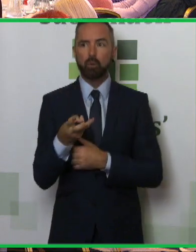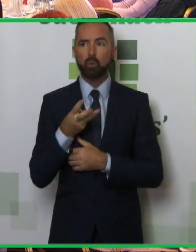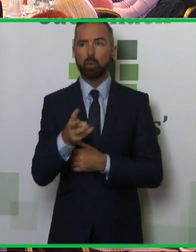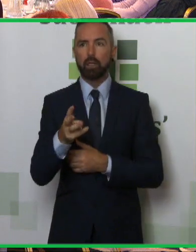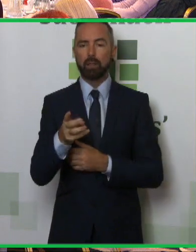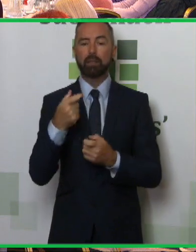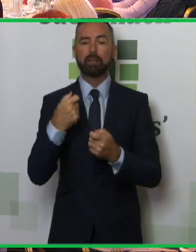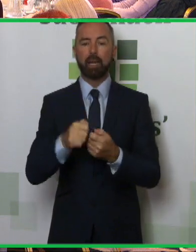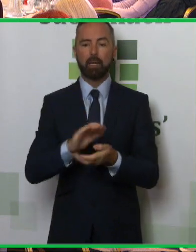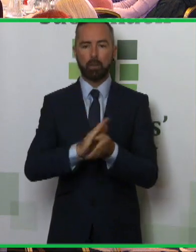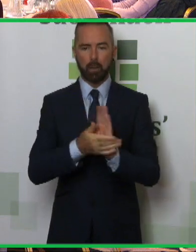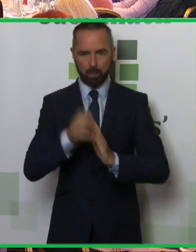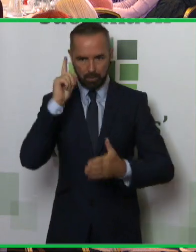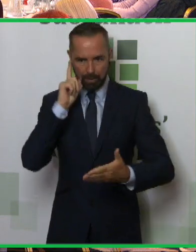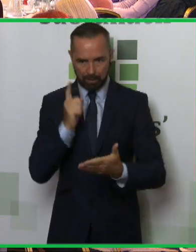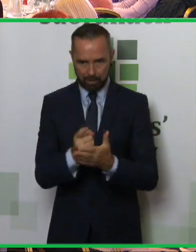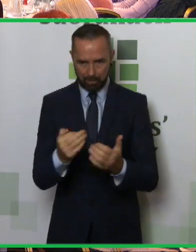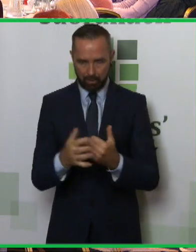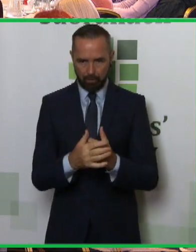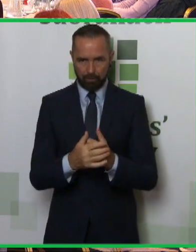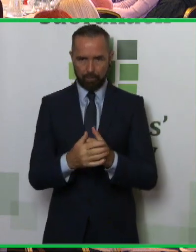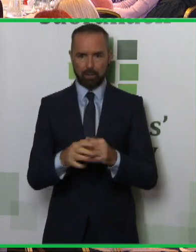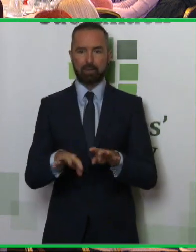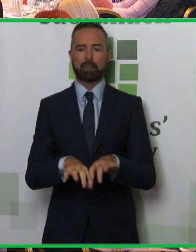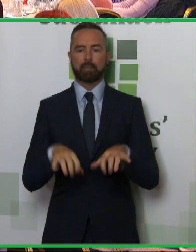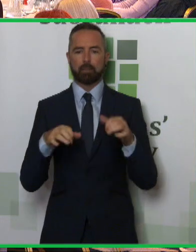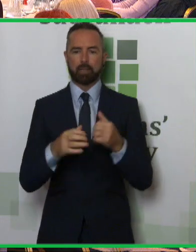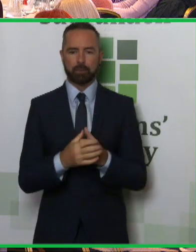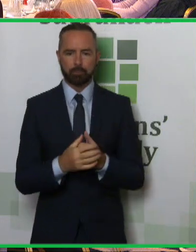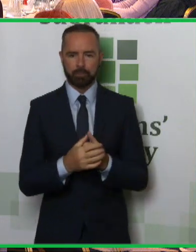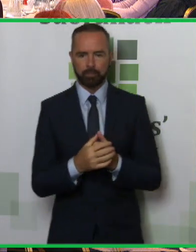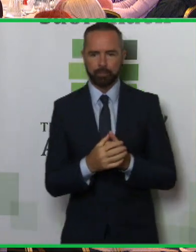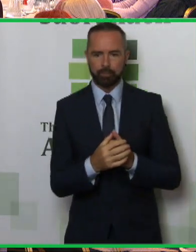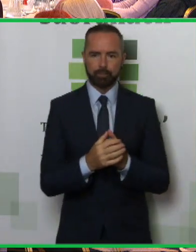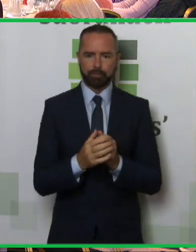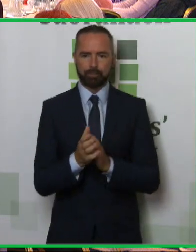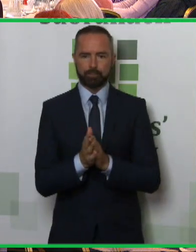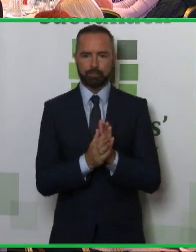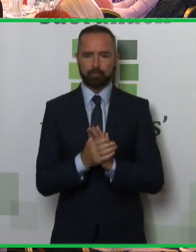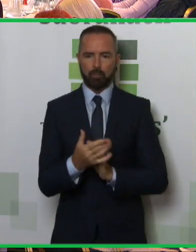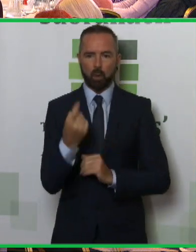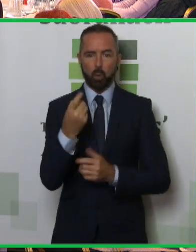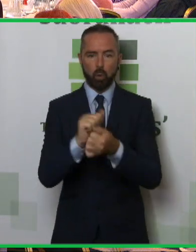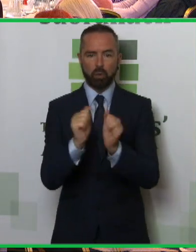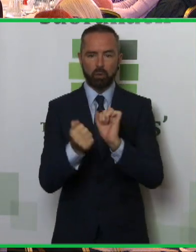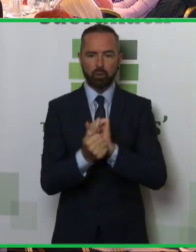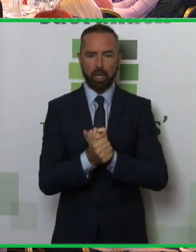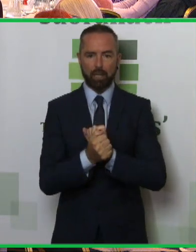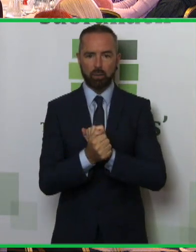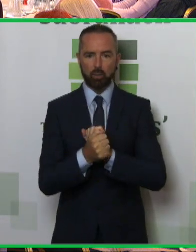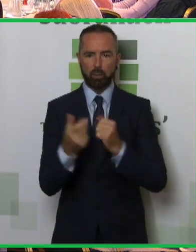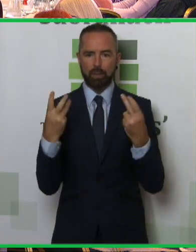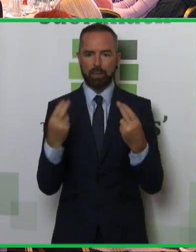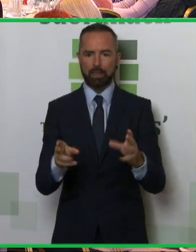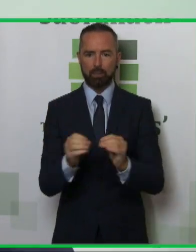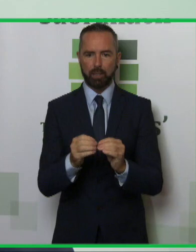the decision of the Assembly. There is one change worth flagging up to you.